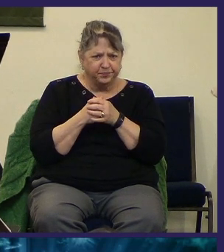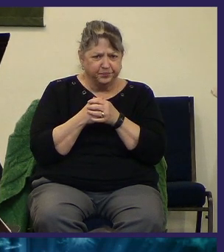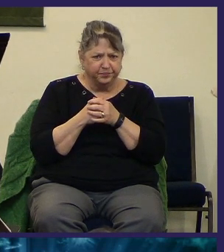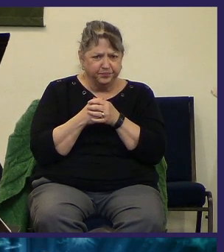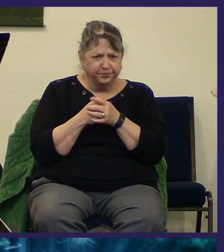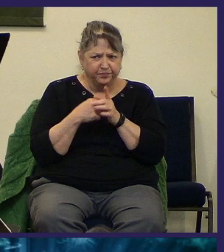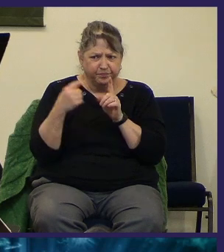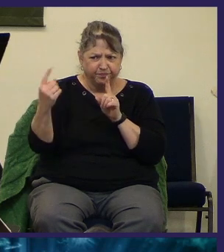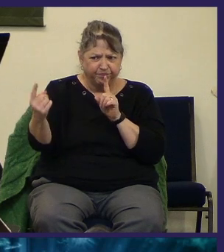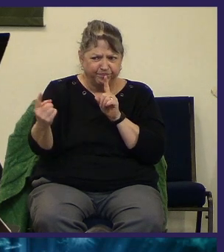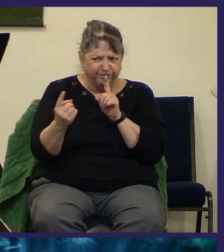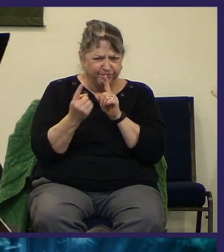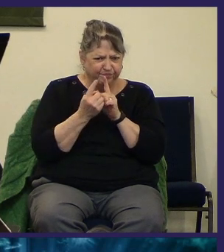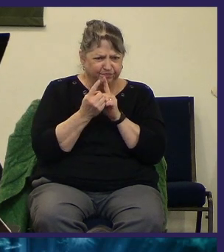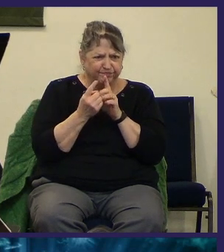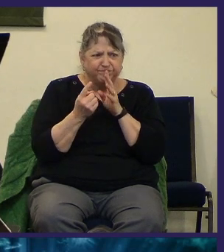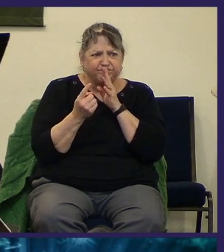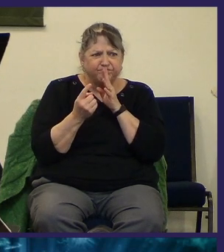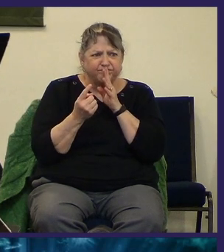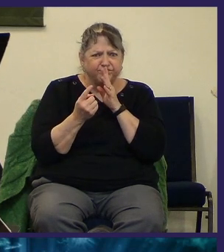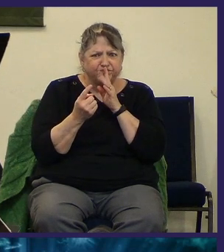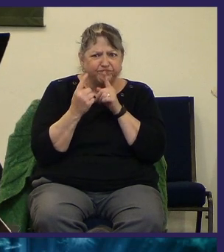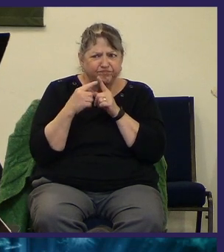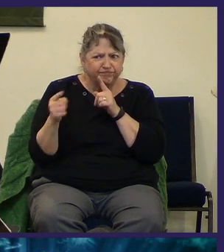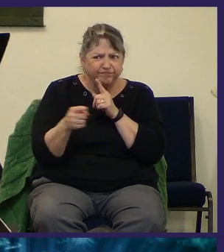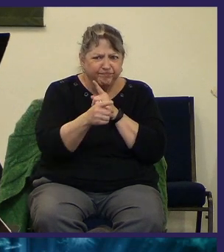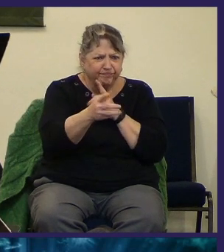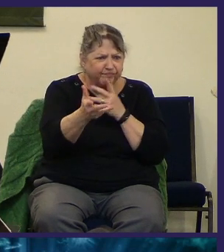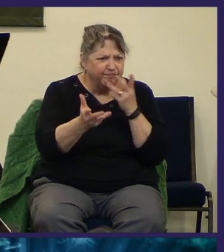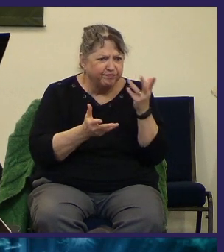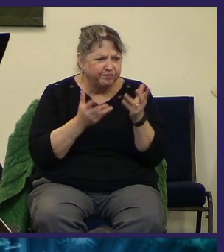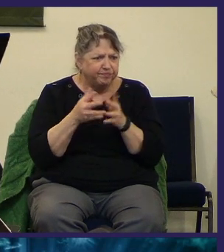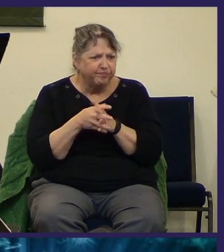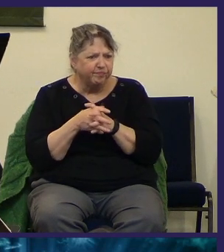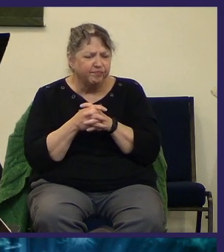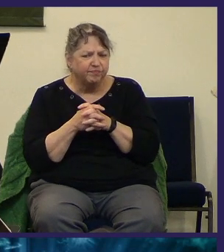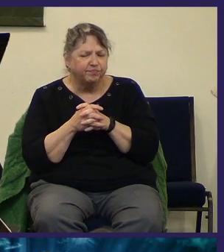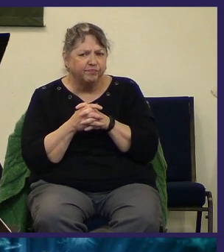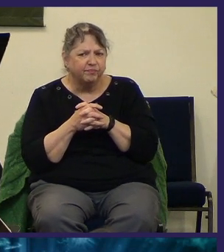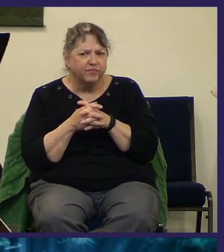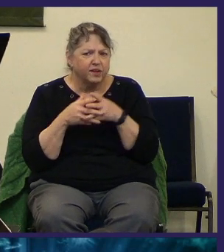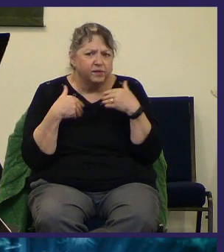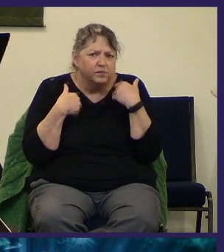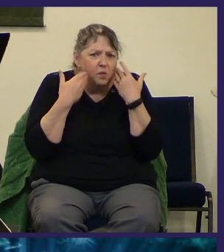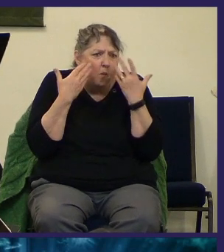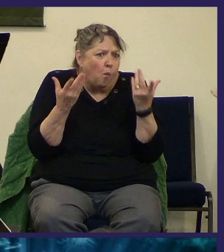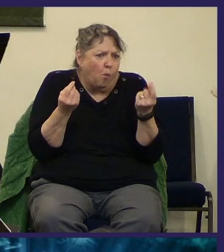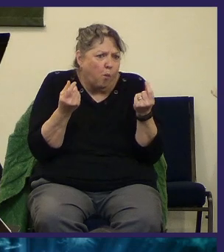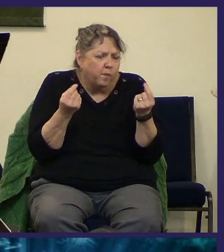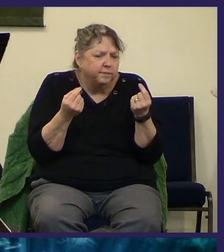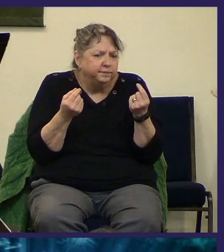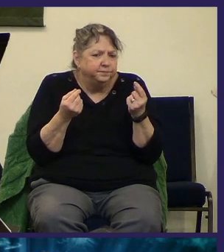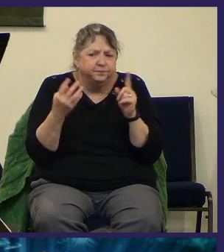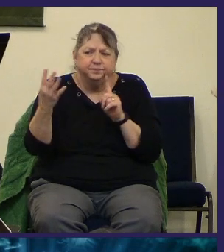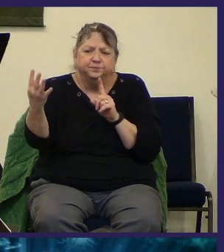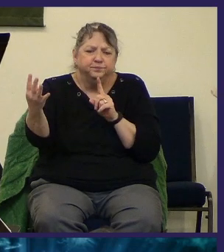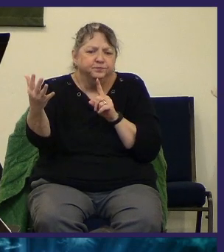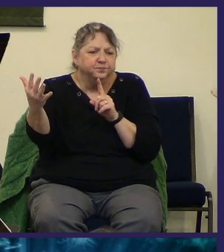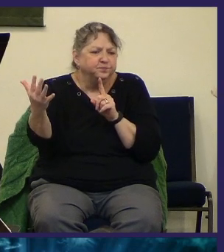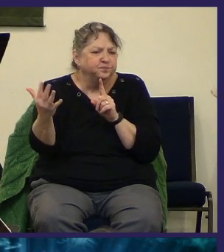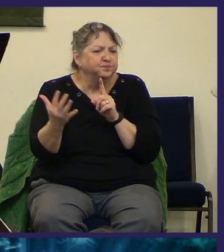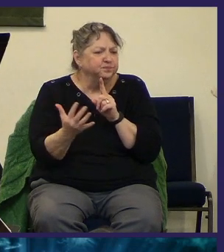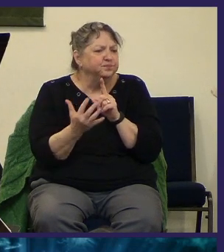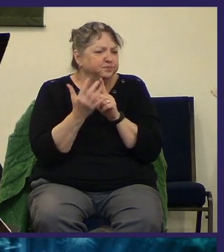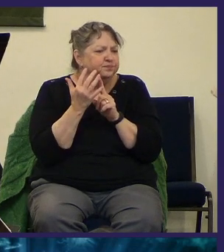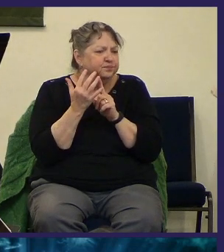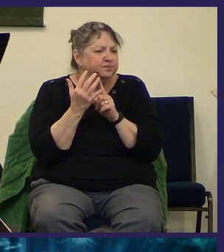forward and talk to him should we make a left turn or they didn't know quite what to do but they came forward and